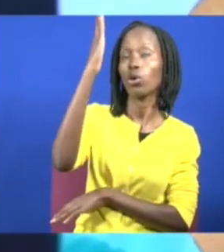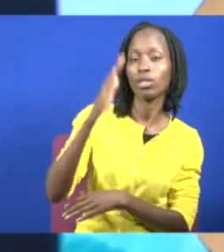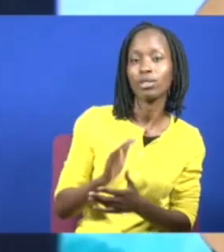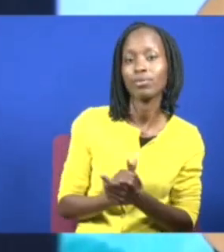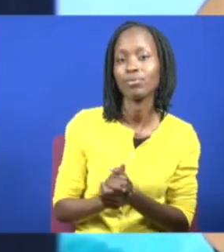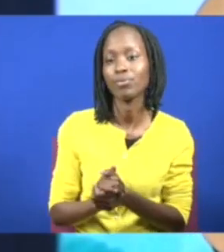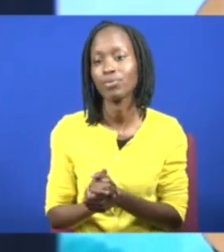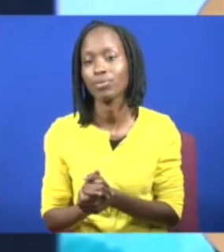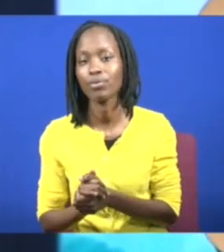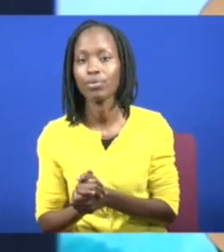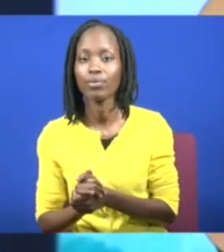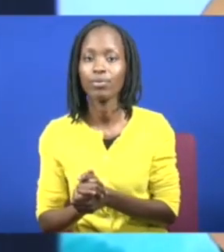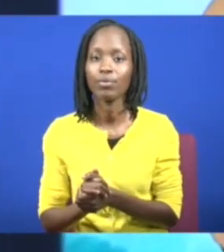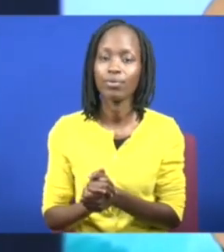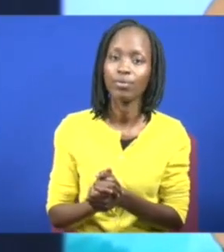Liweza,